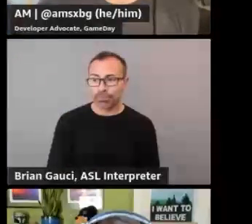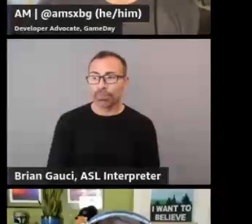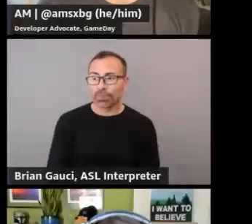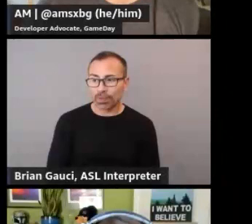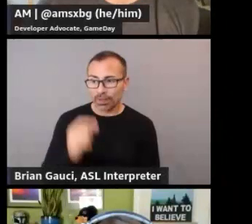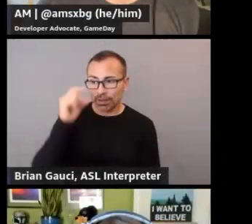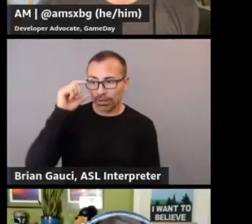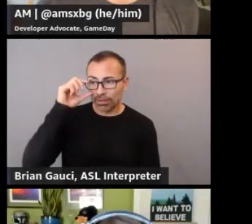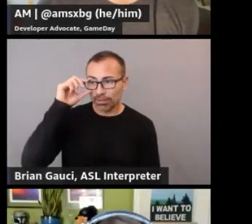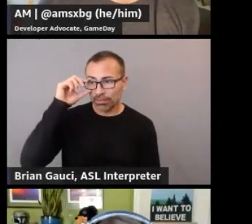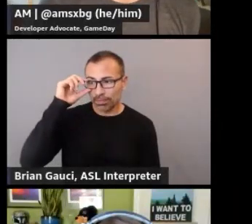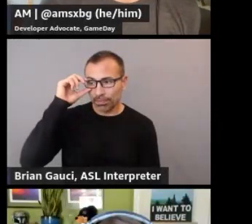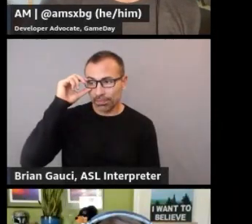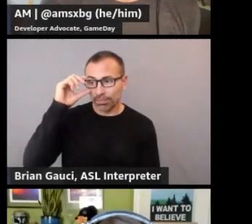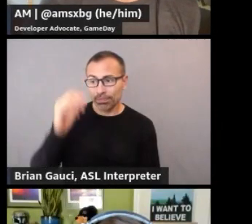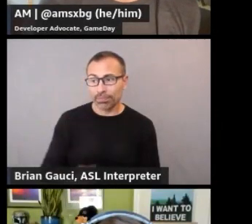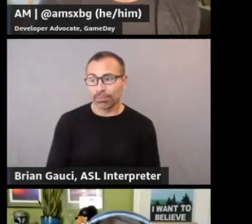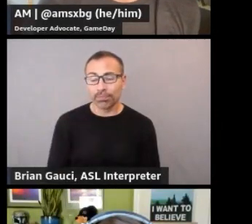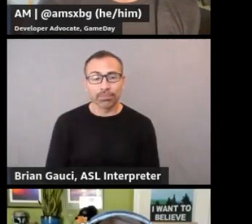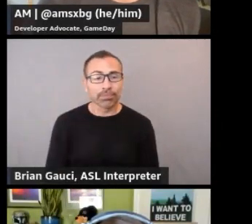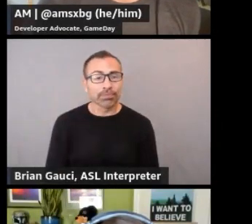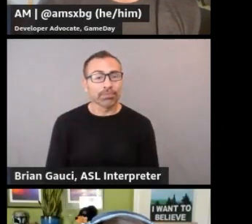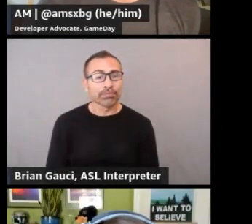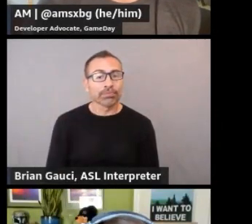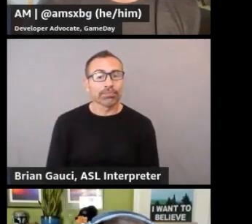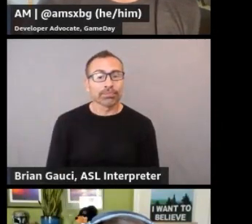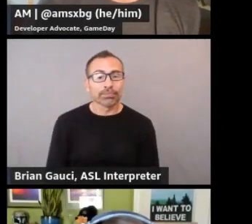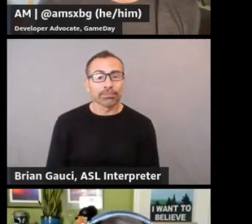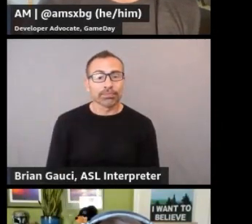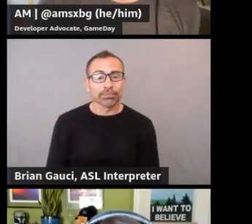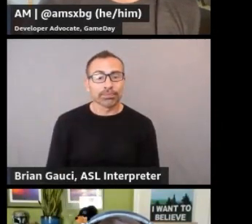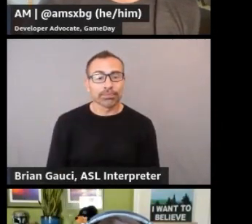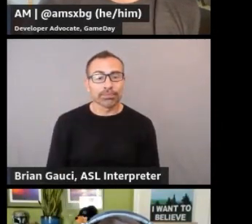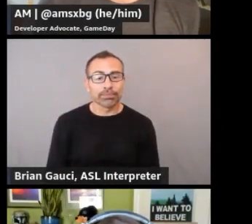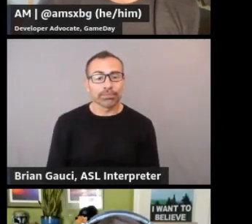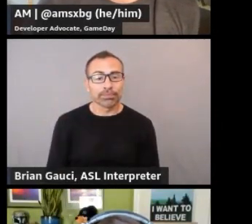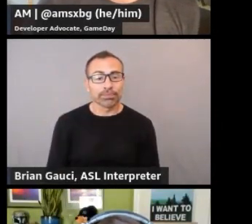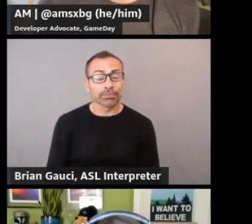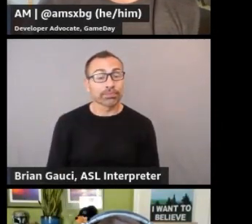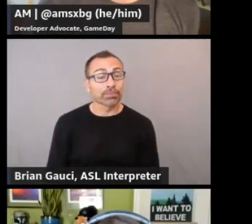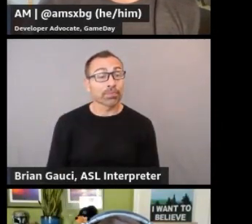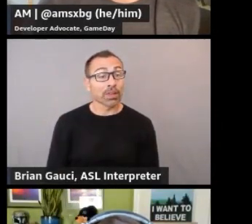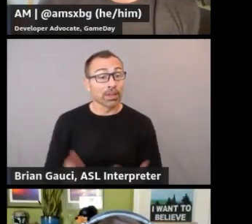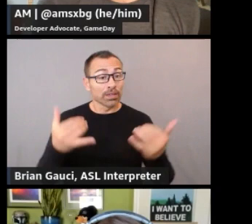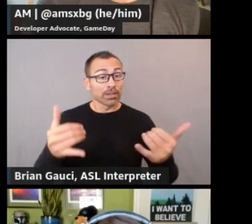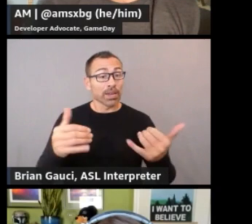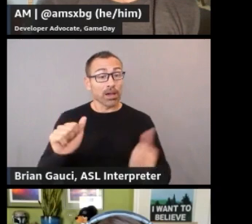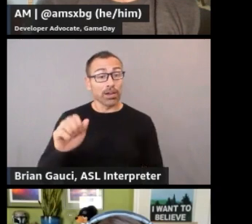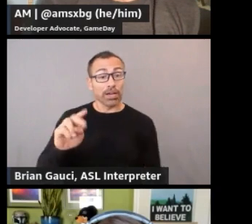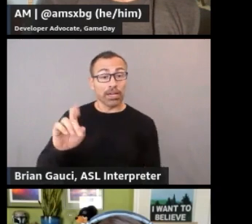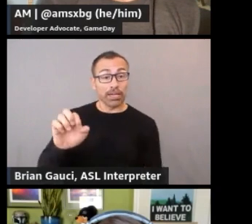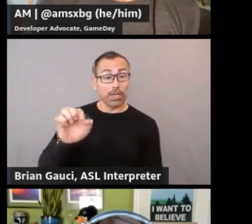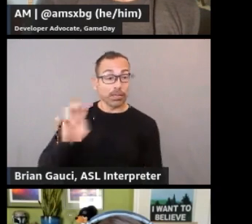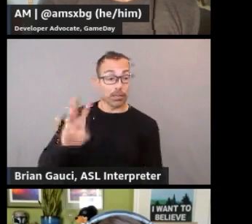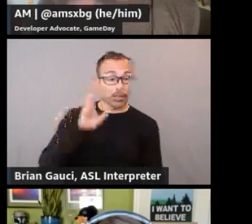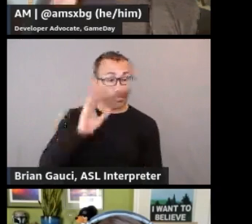is going to, let's try that again, is going to create a task